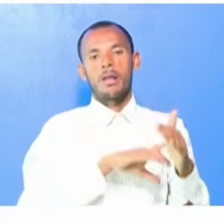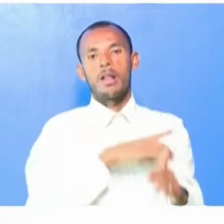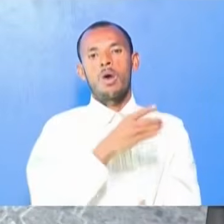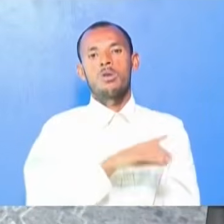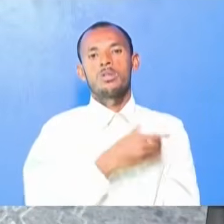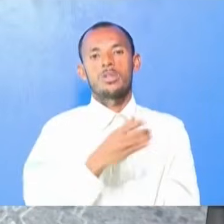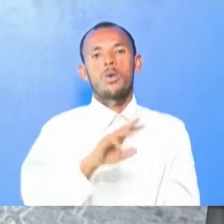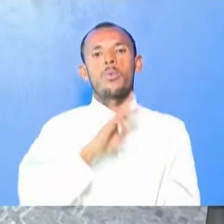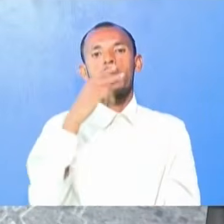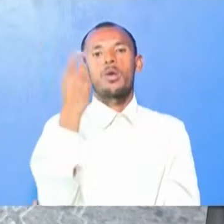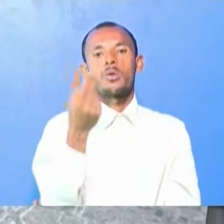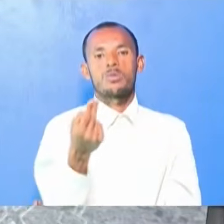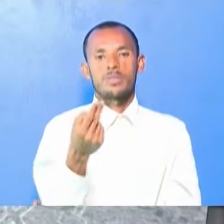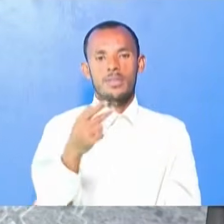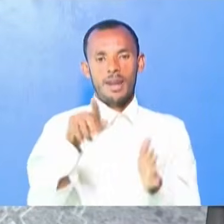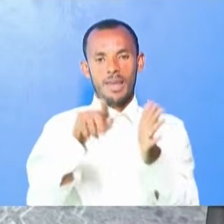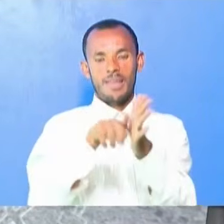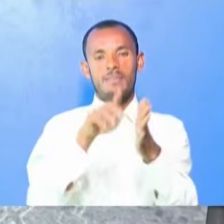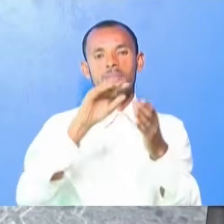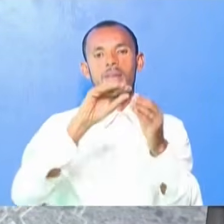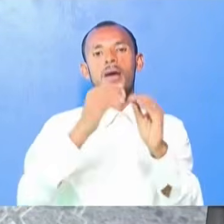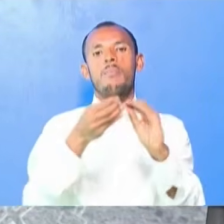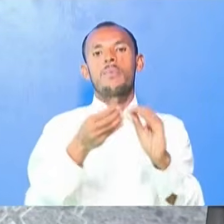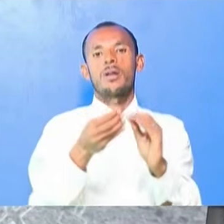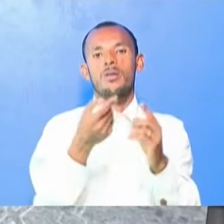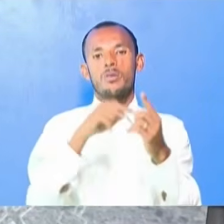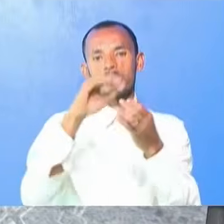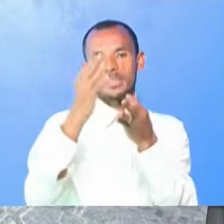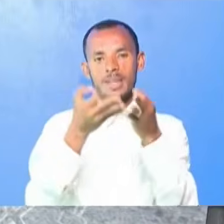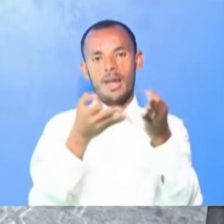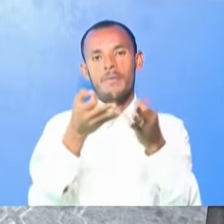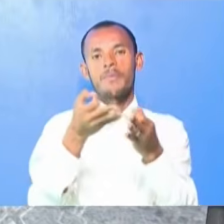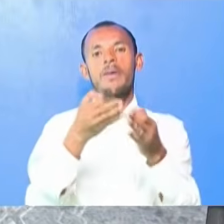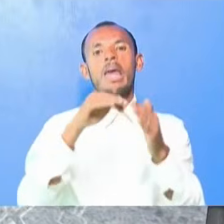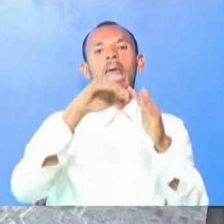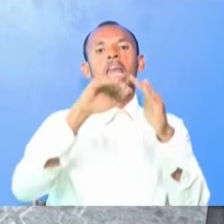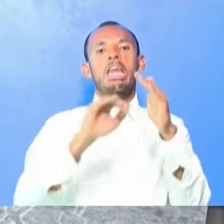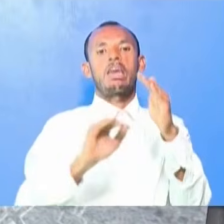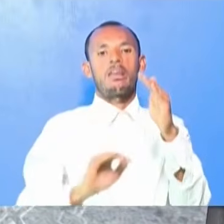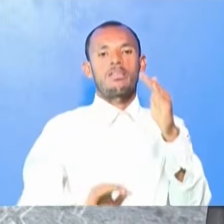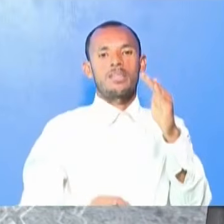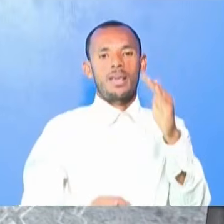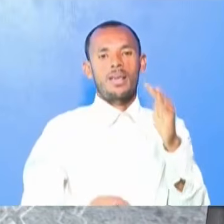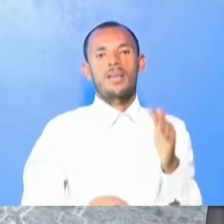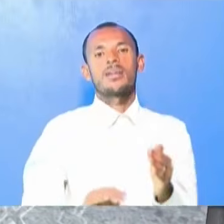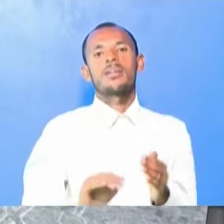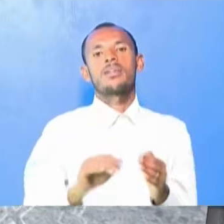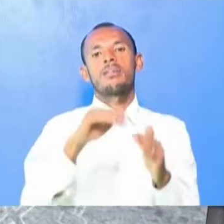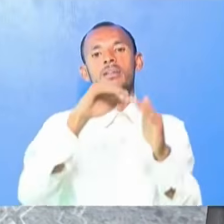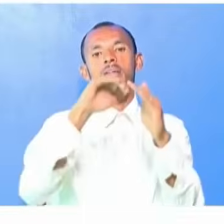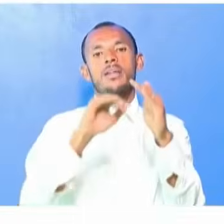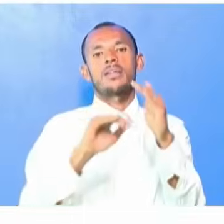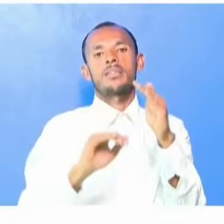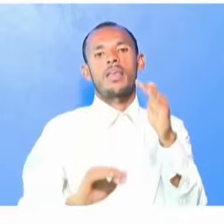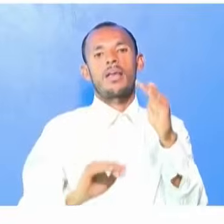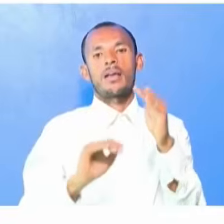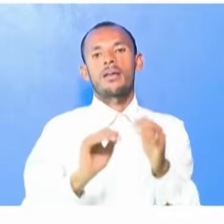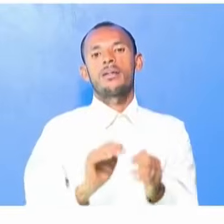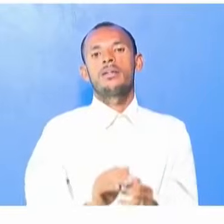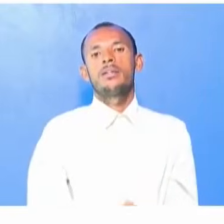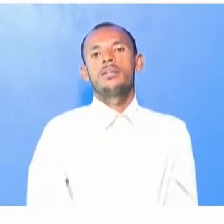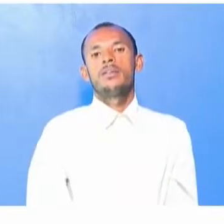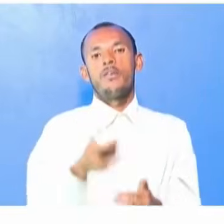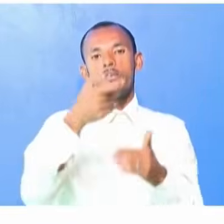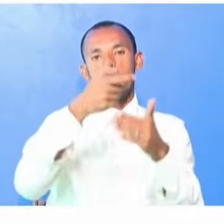We use negative number to describe decreasing in certain thing, decreasing. If certain